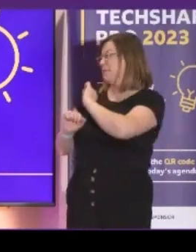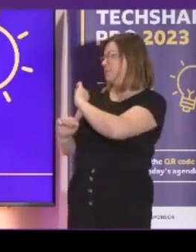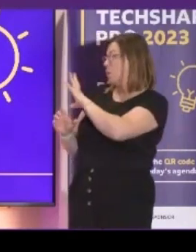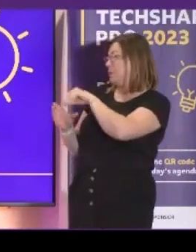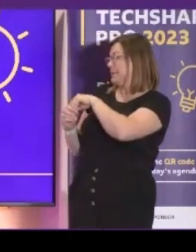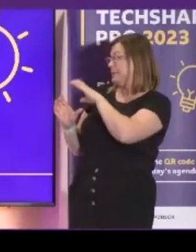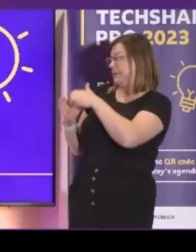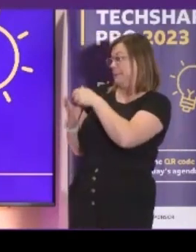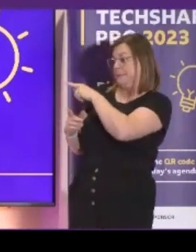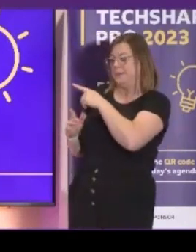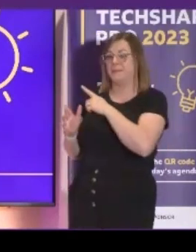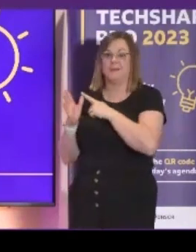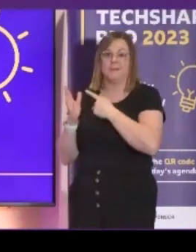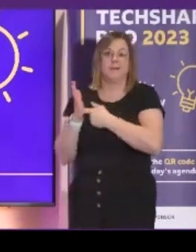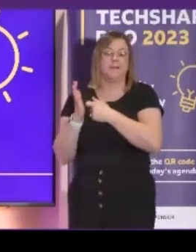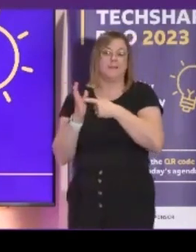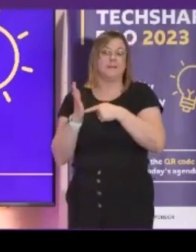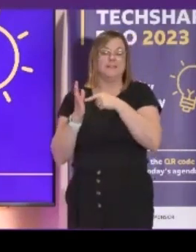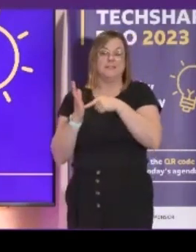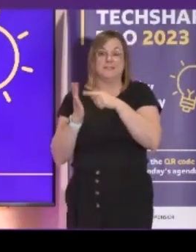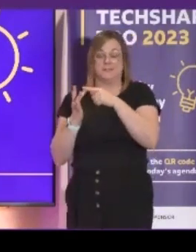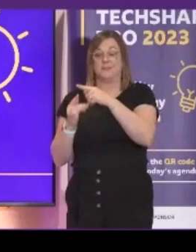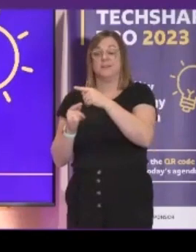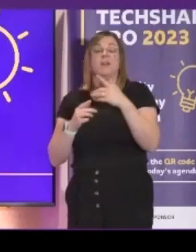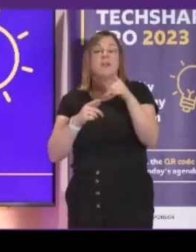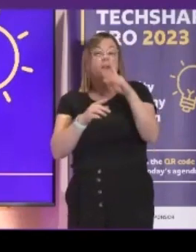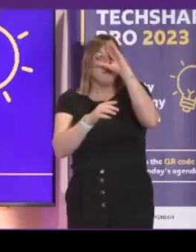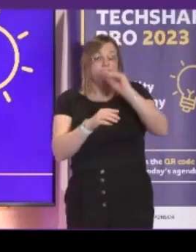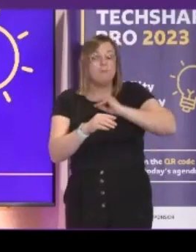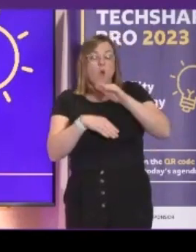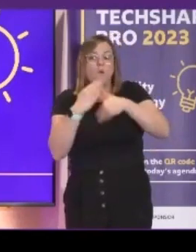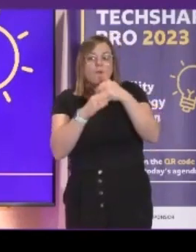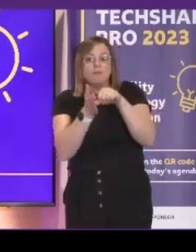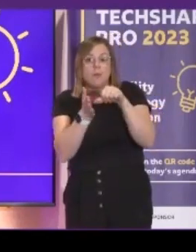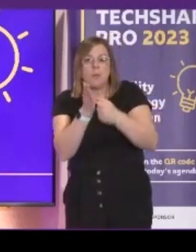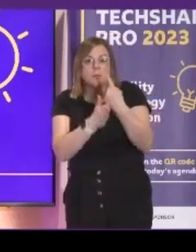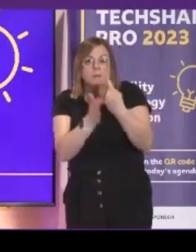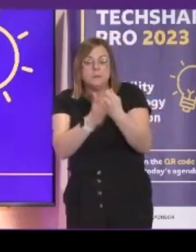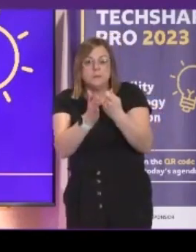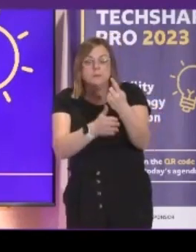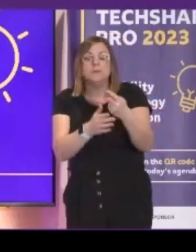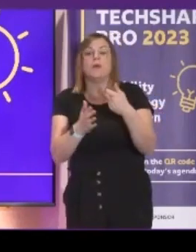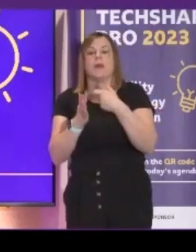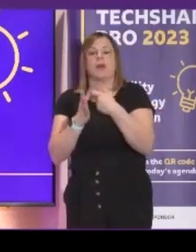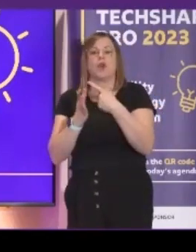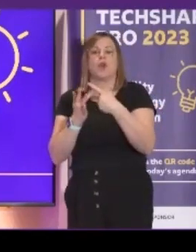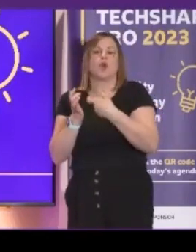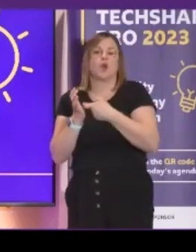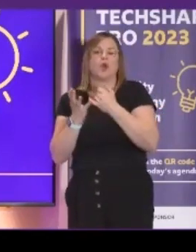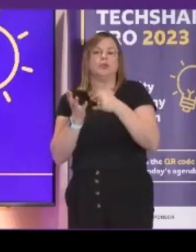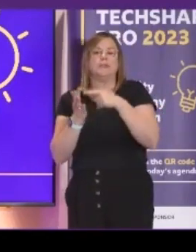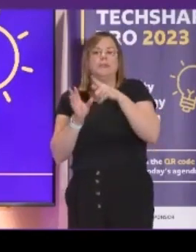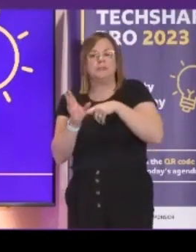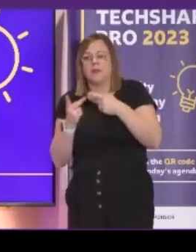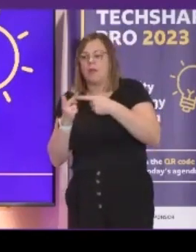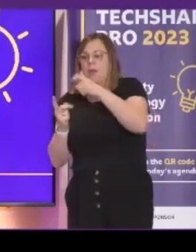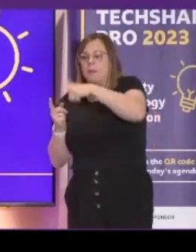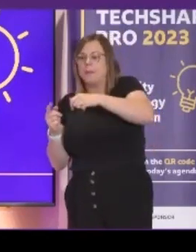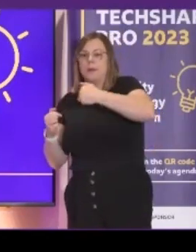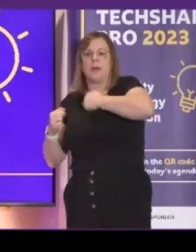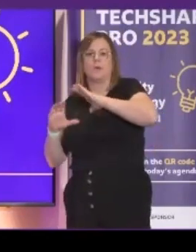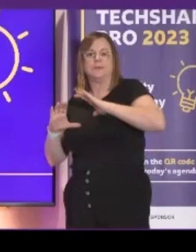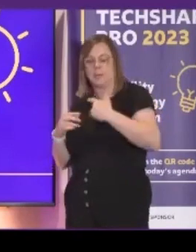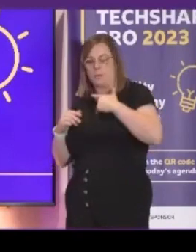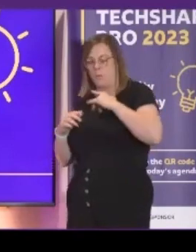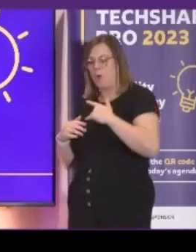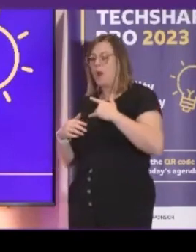Yeah. And we get a report back about some of the defects, and then Kirsty and others in the team step forward, we review those, and then